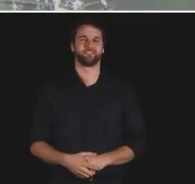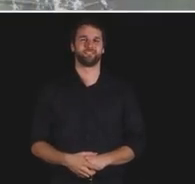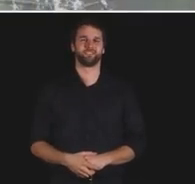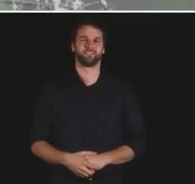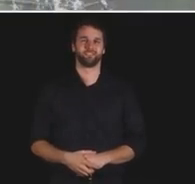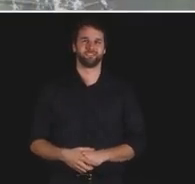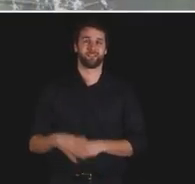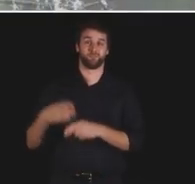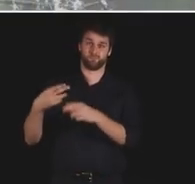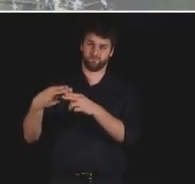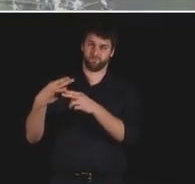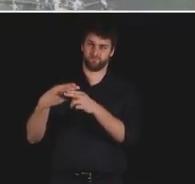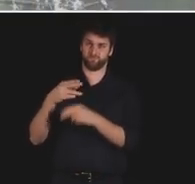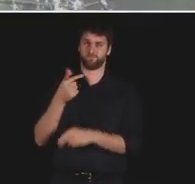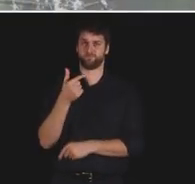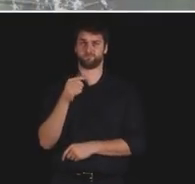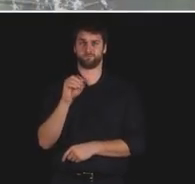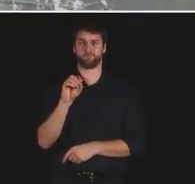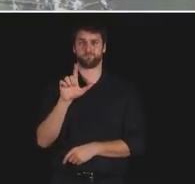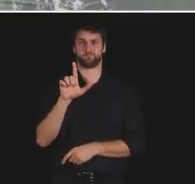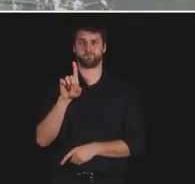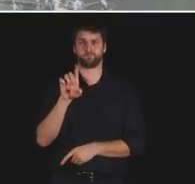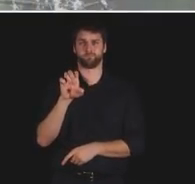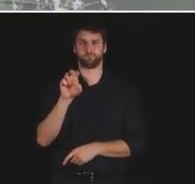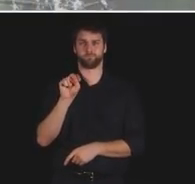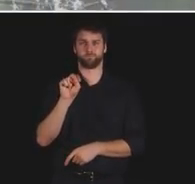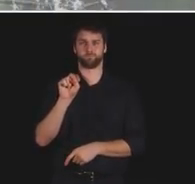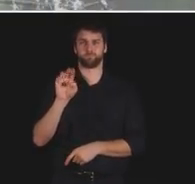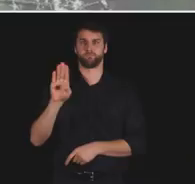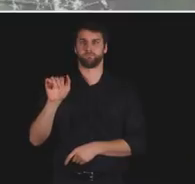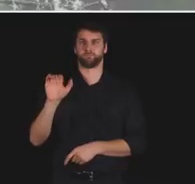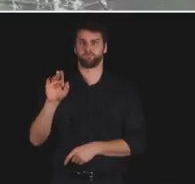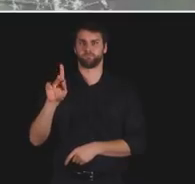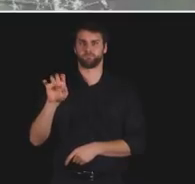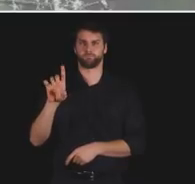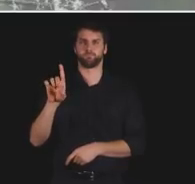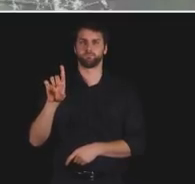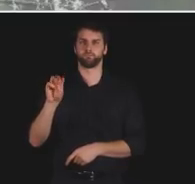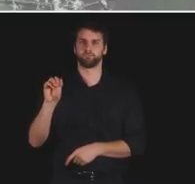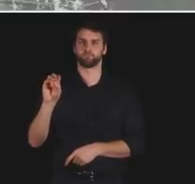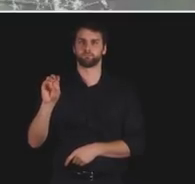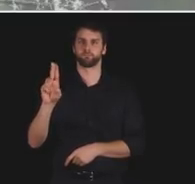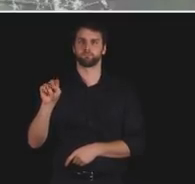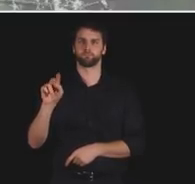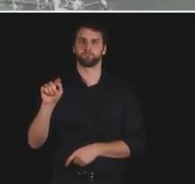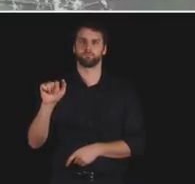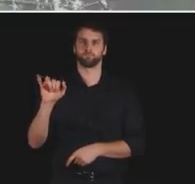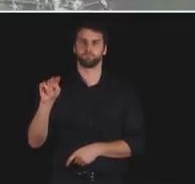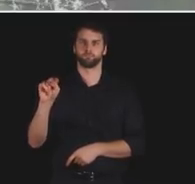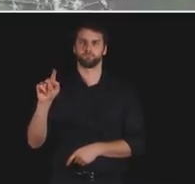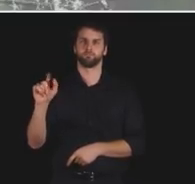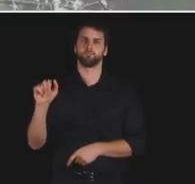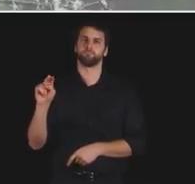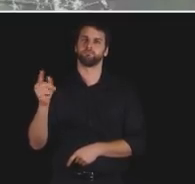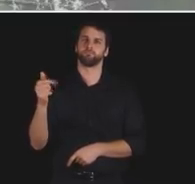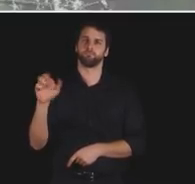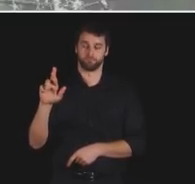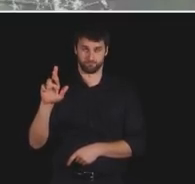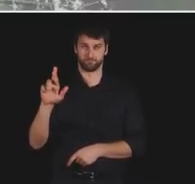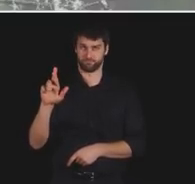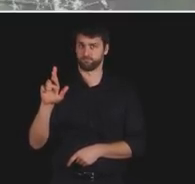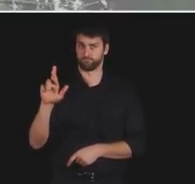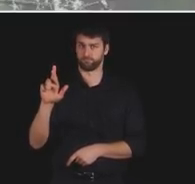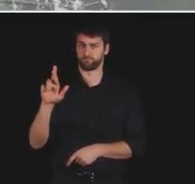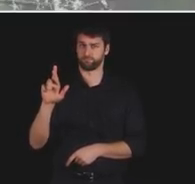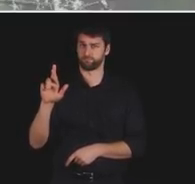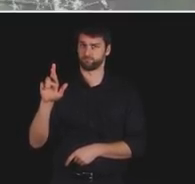called the golden-backed mountain tanager, which is super endemic. Basically, the only place you can find a golden-backed mountain tanager is on